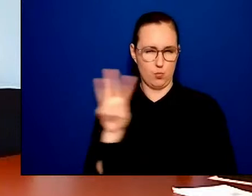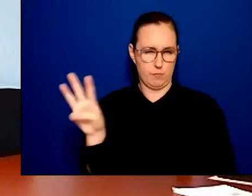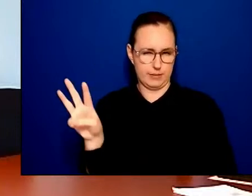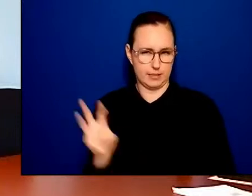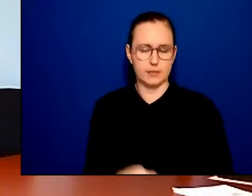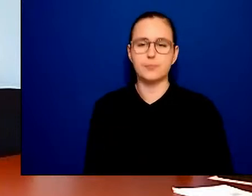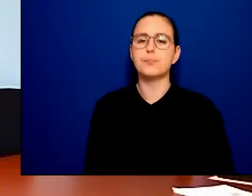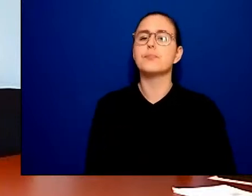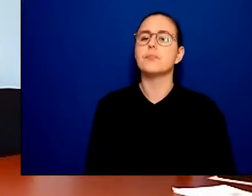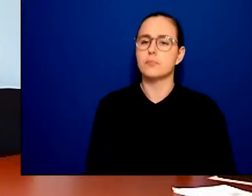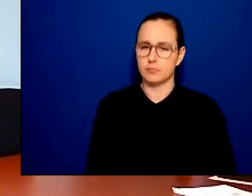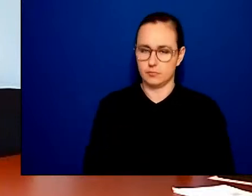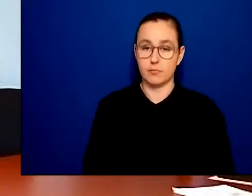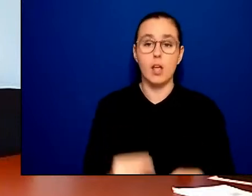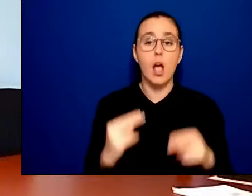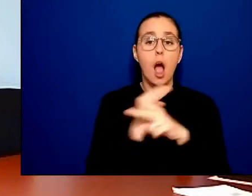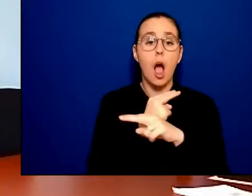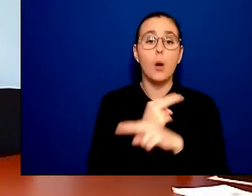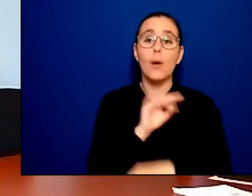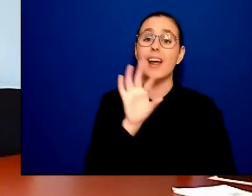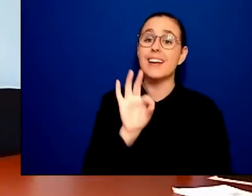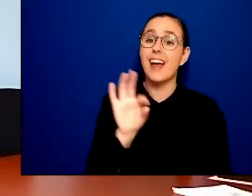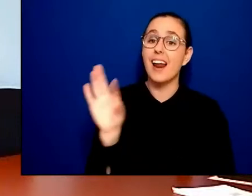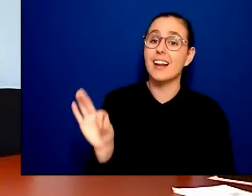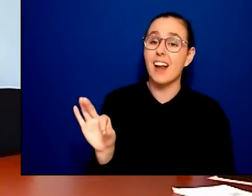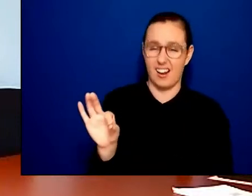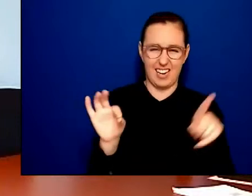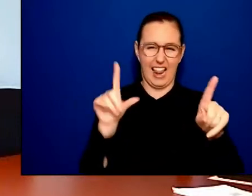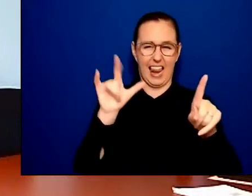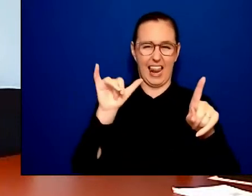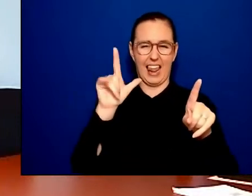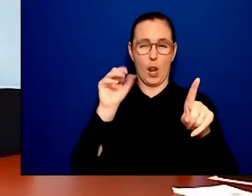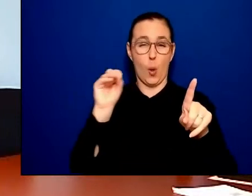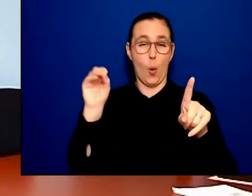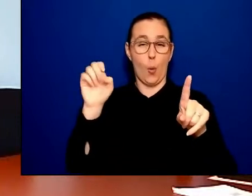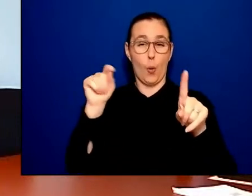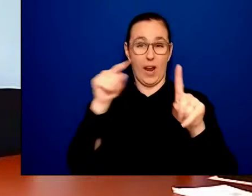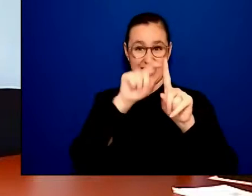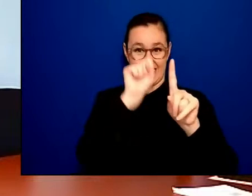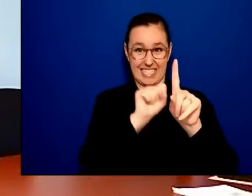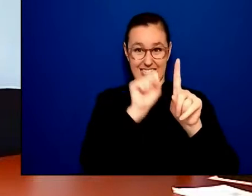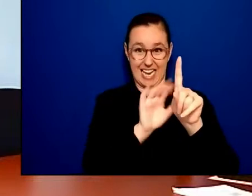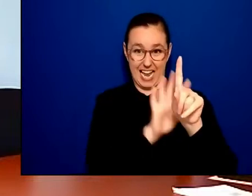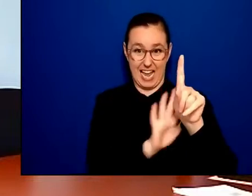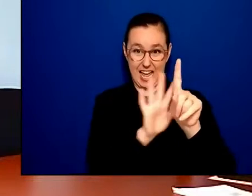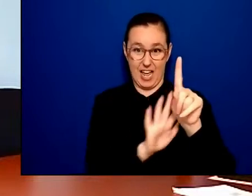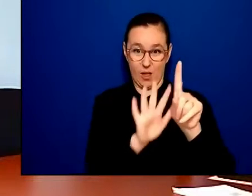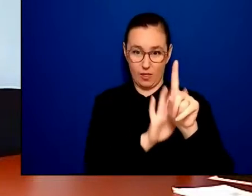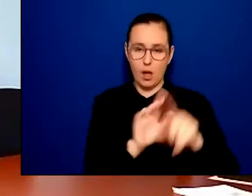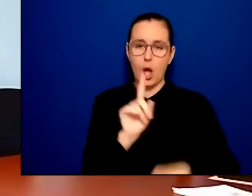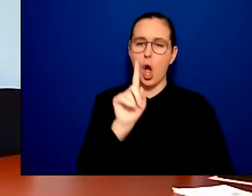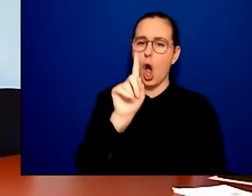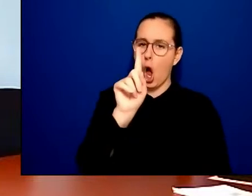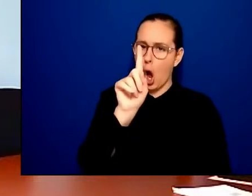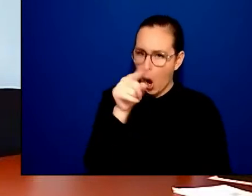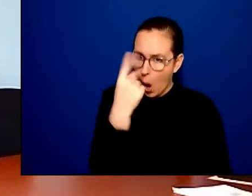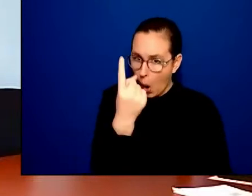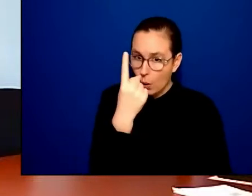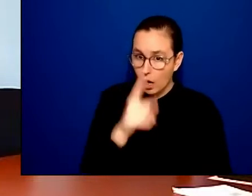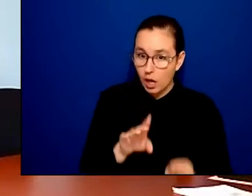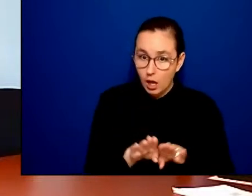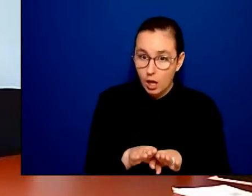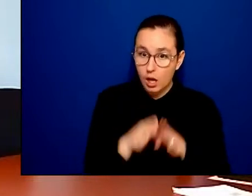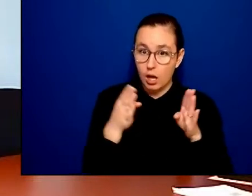today, but only during daylight hours due to safety reasons. So again, that work got underway immediately. We have as much